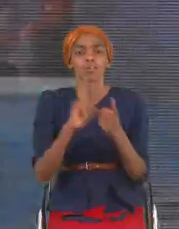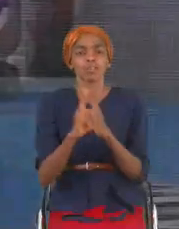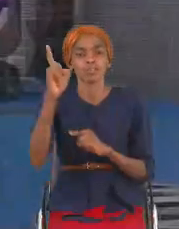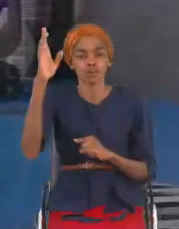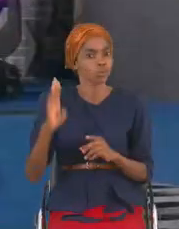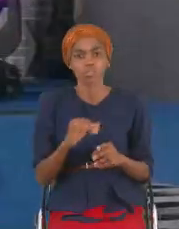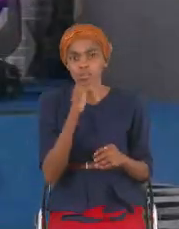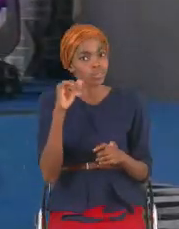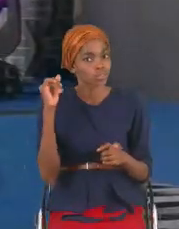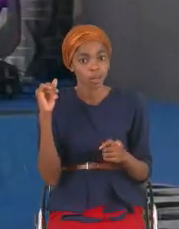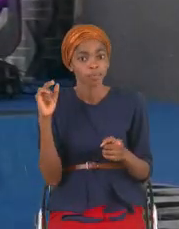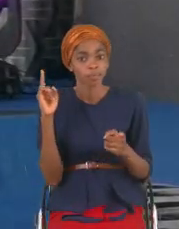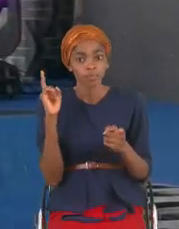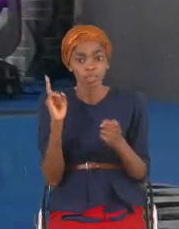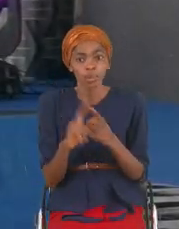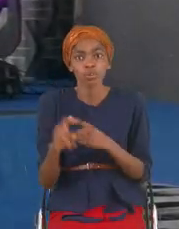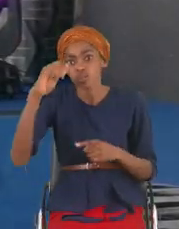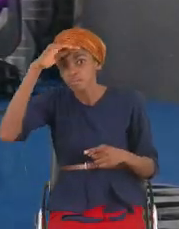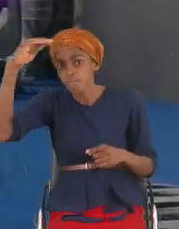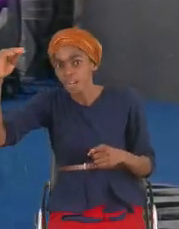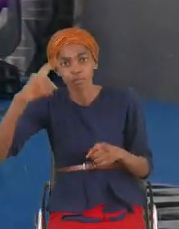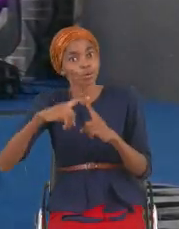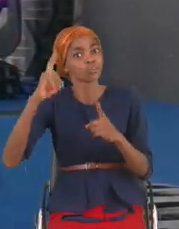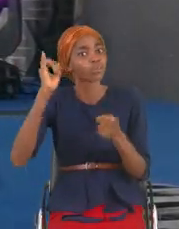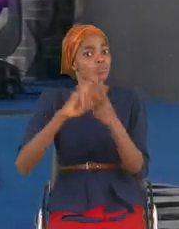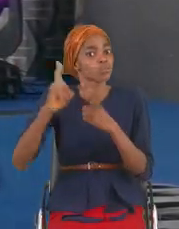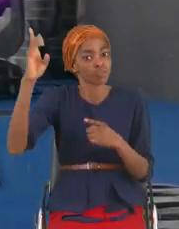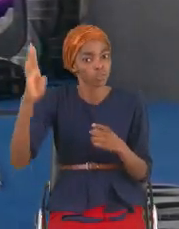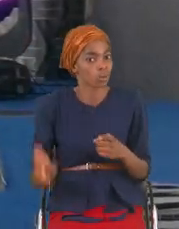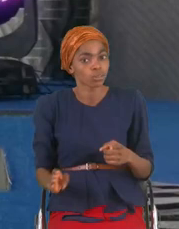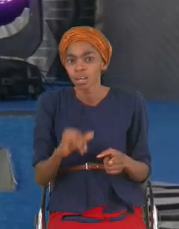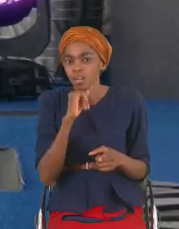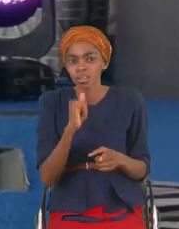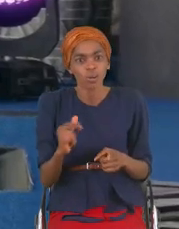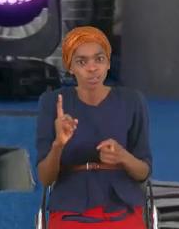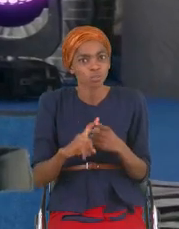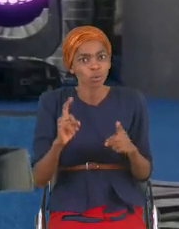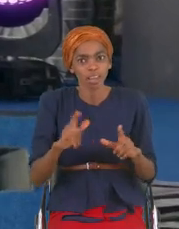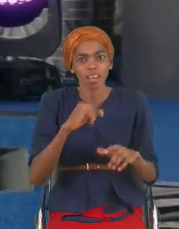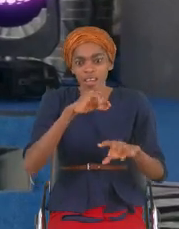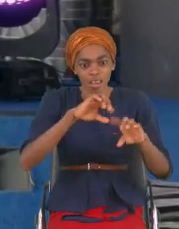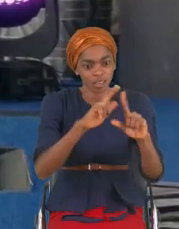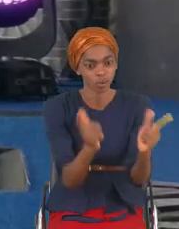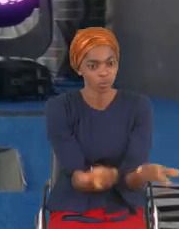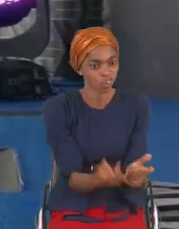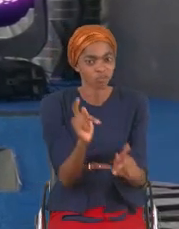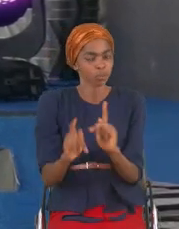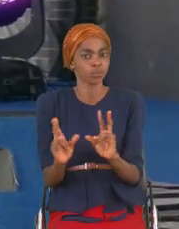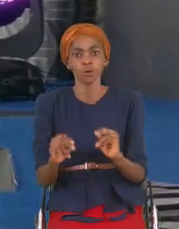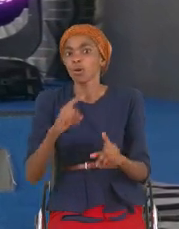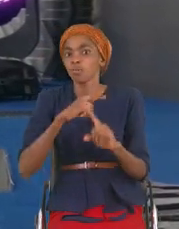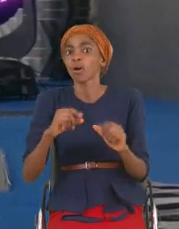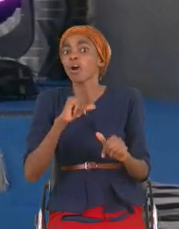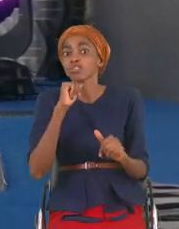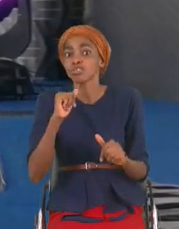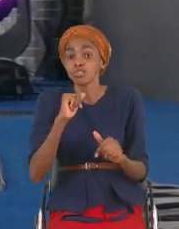not unto a board, unto God, not unto a panel, approved unto God,